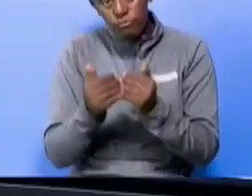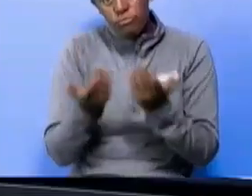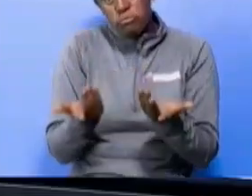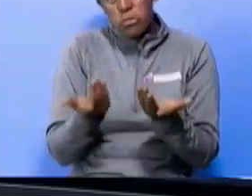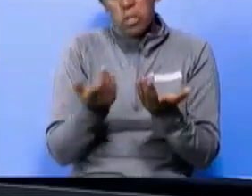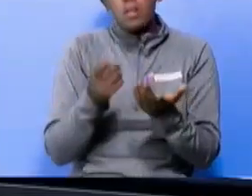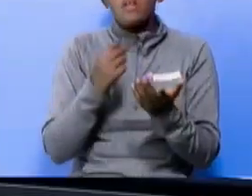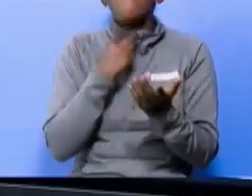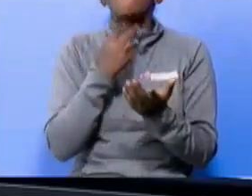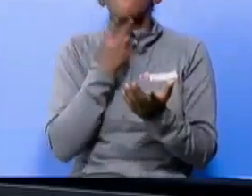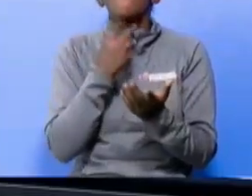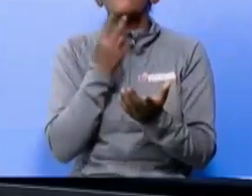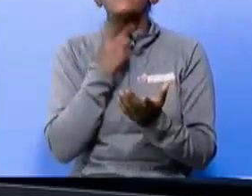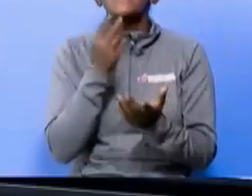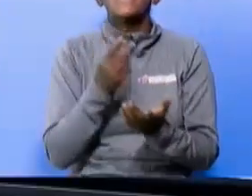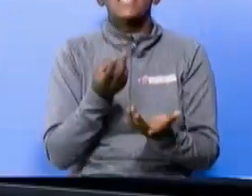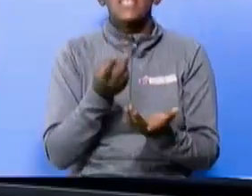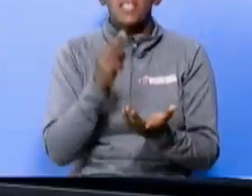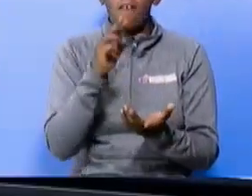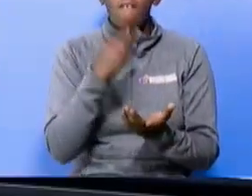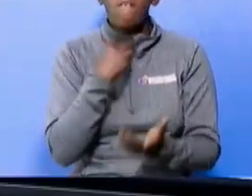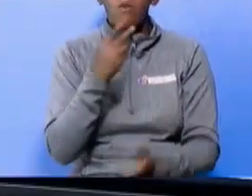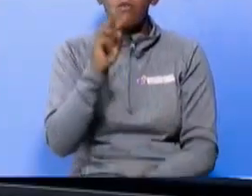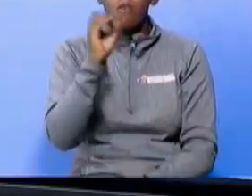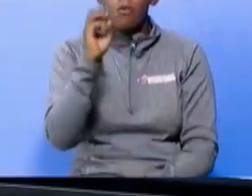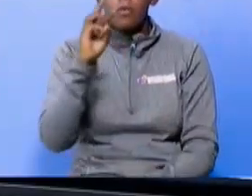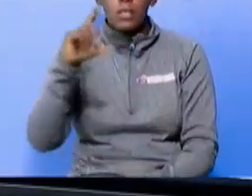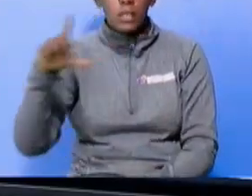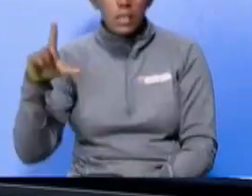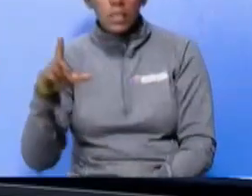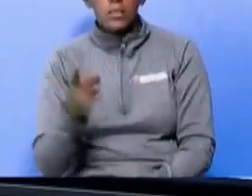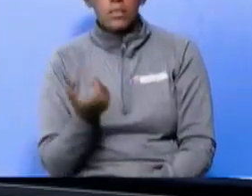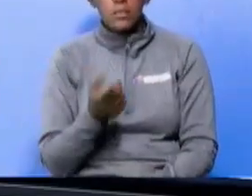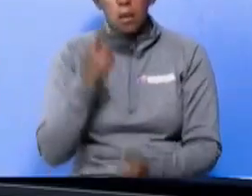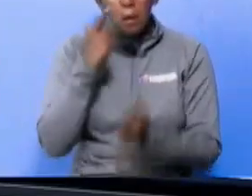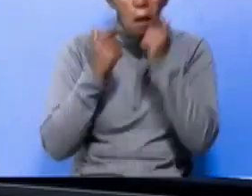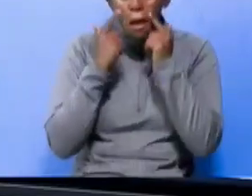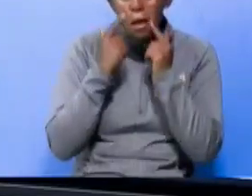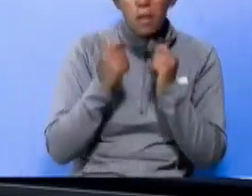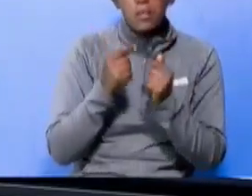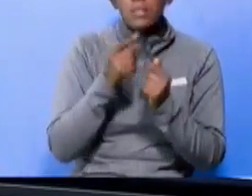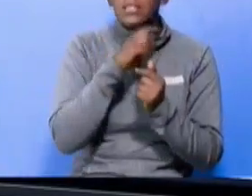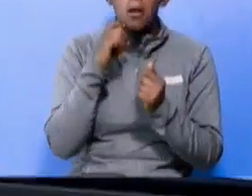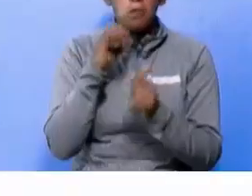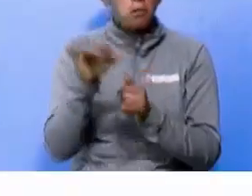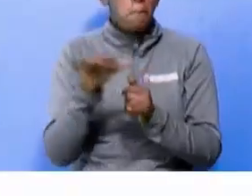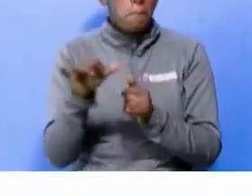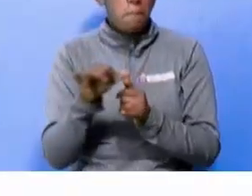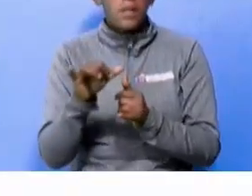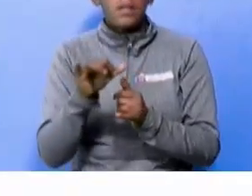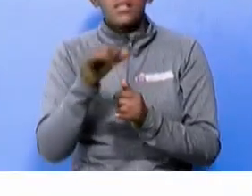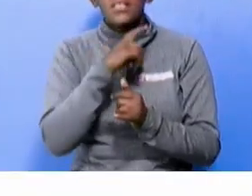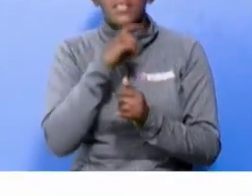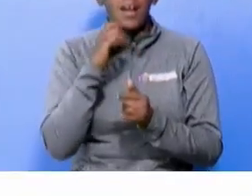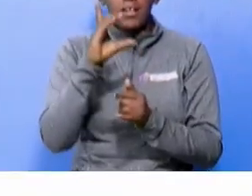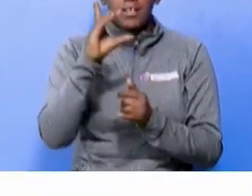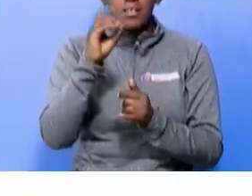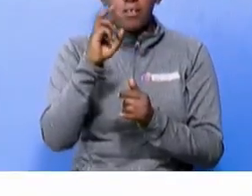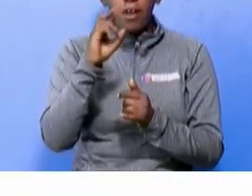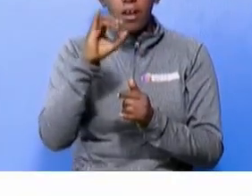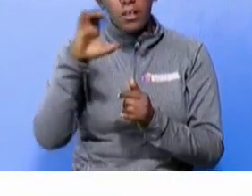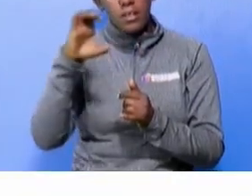These are vowel sounds. Therefore, in such a case, cry is cried, dry is dry, same structure. That's it.